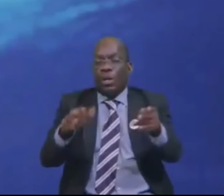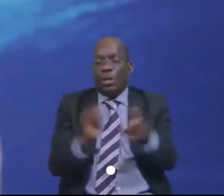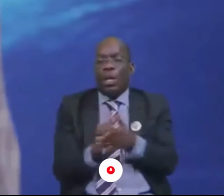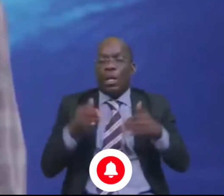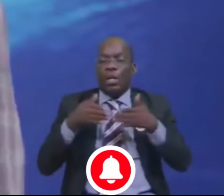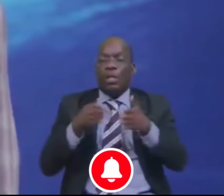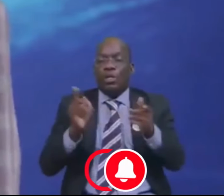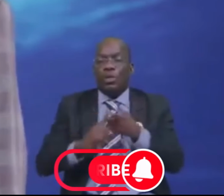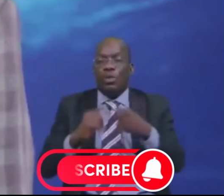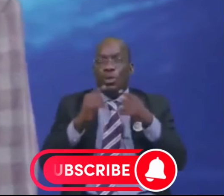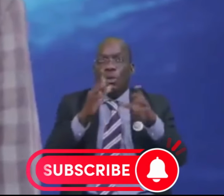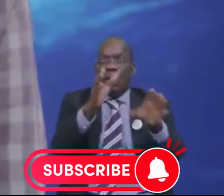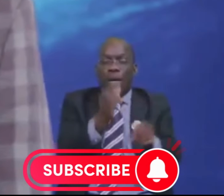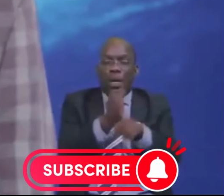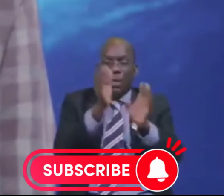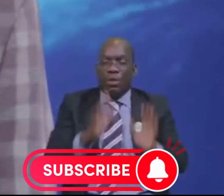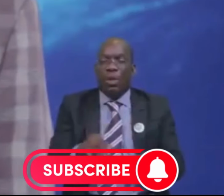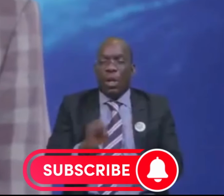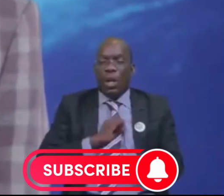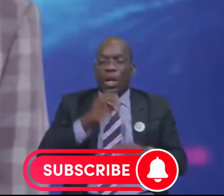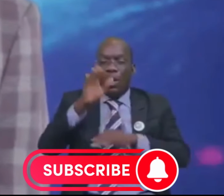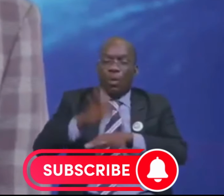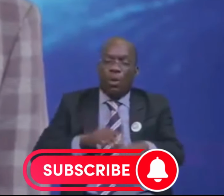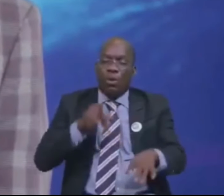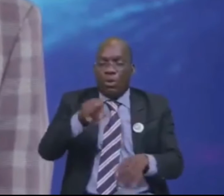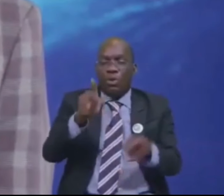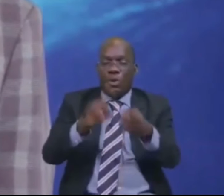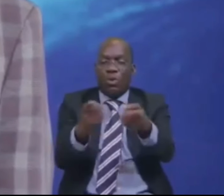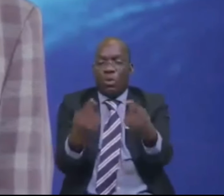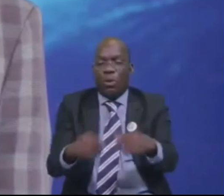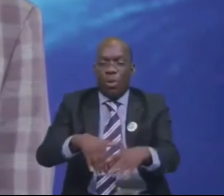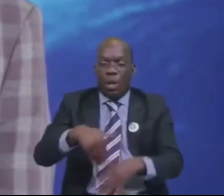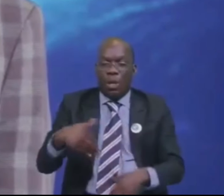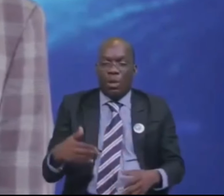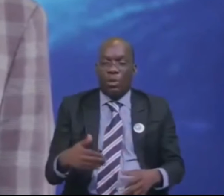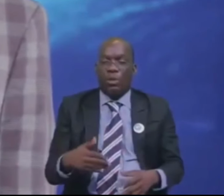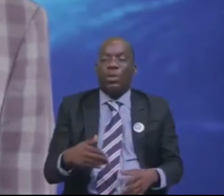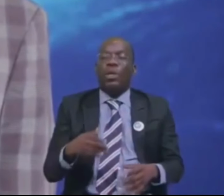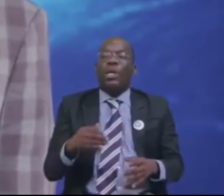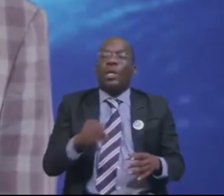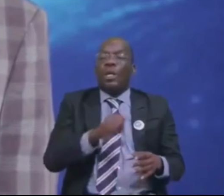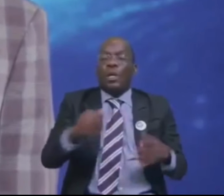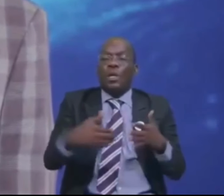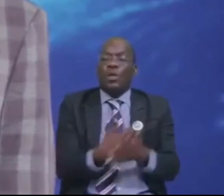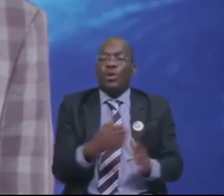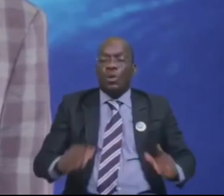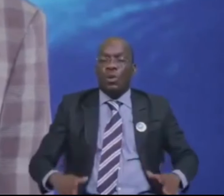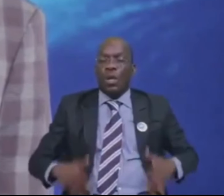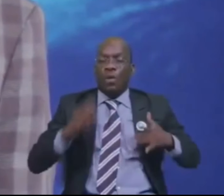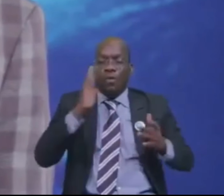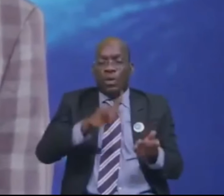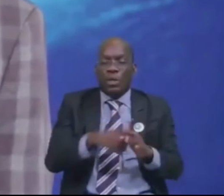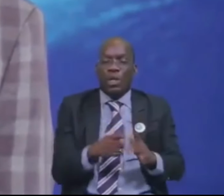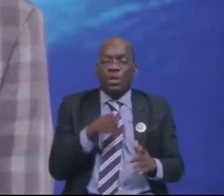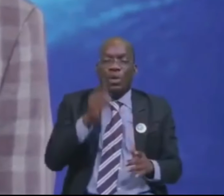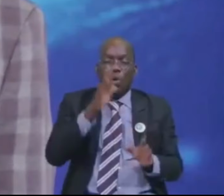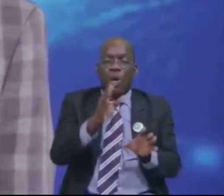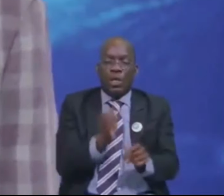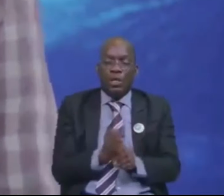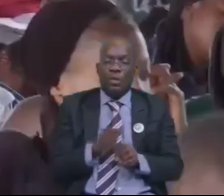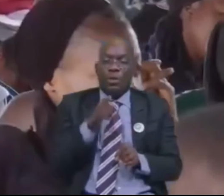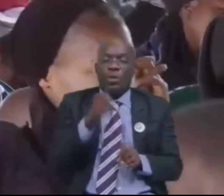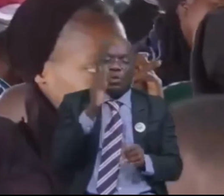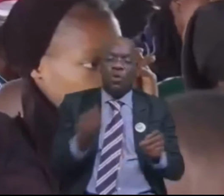you, come back there, in your life will begin. You'll achieve. You'll